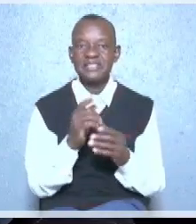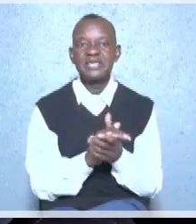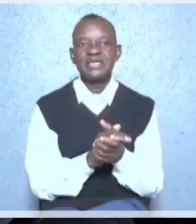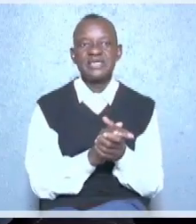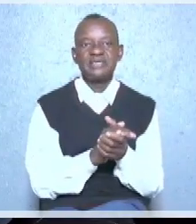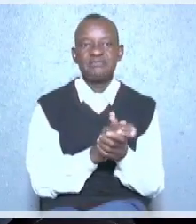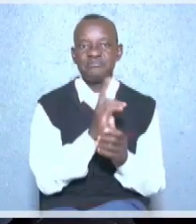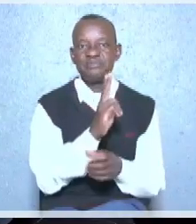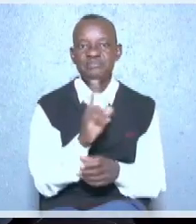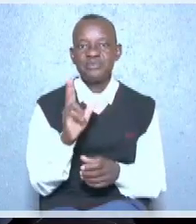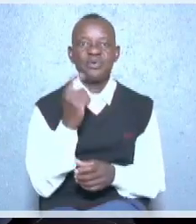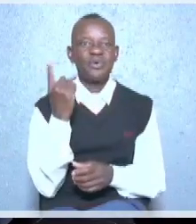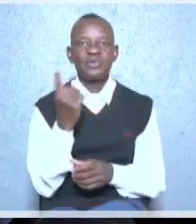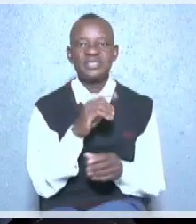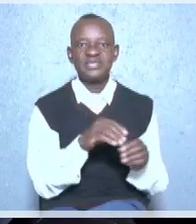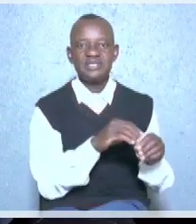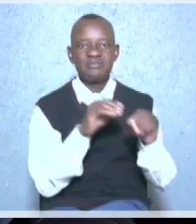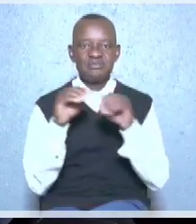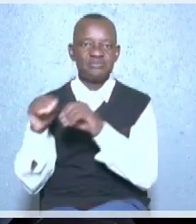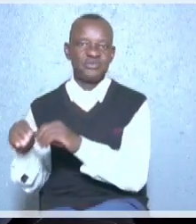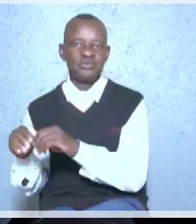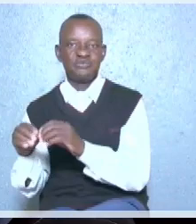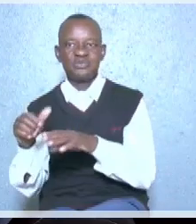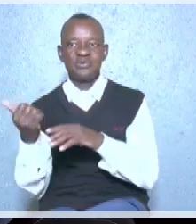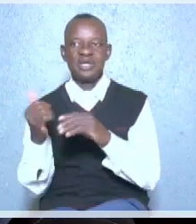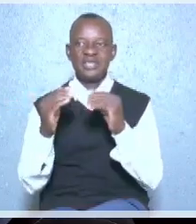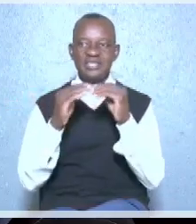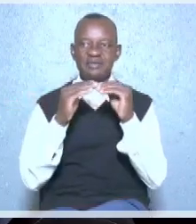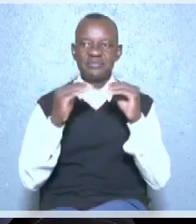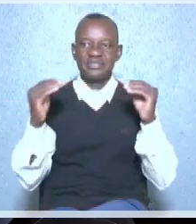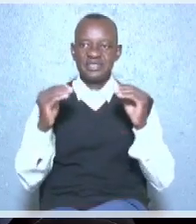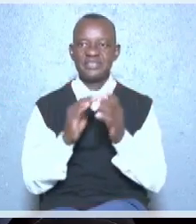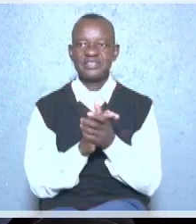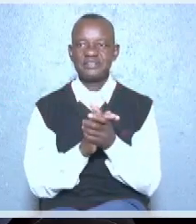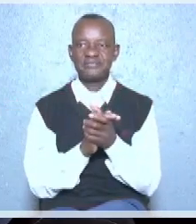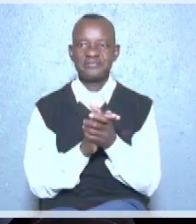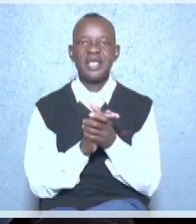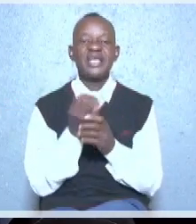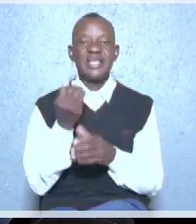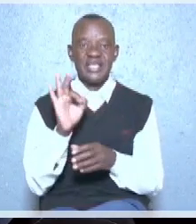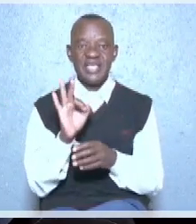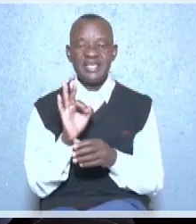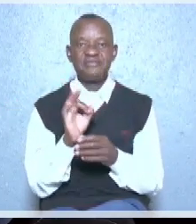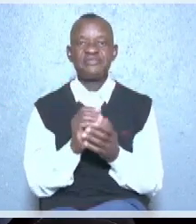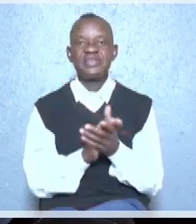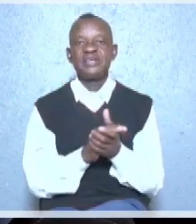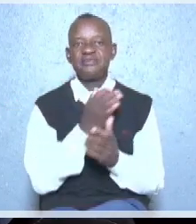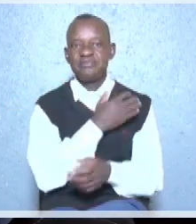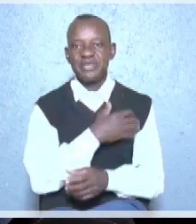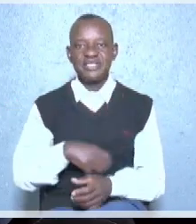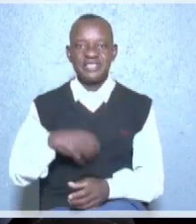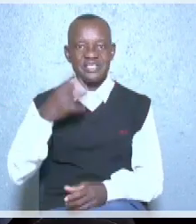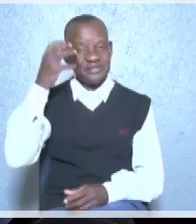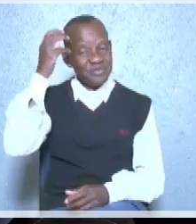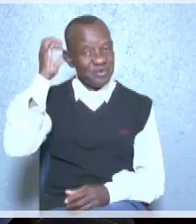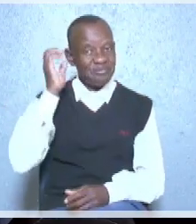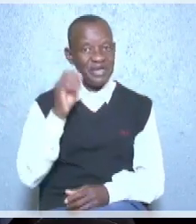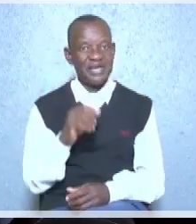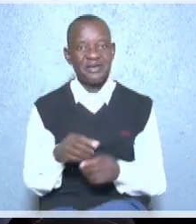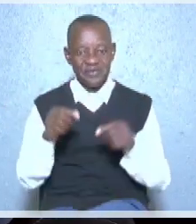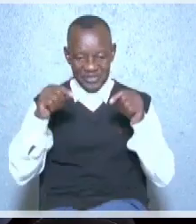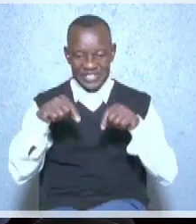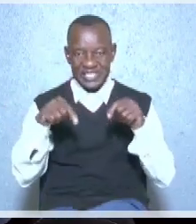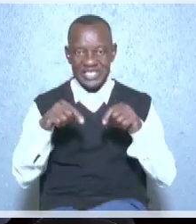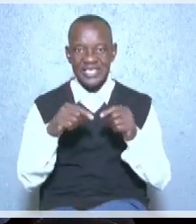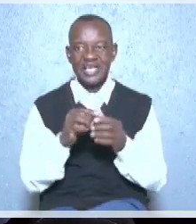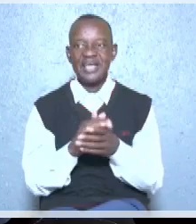hearing us talking about storytelling, I'm sure he's smiling with hope that a